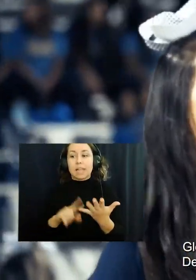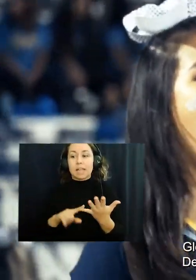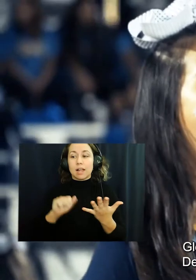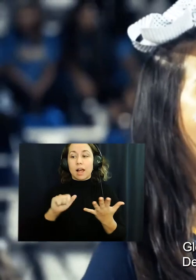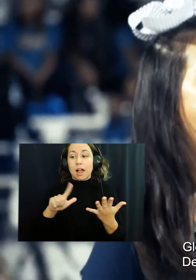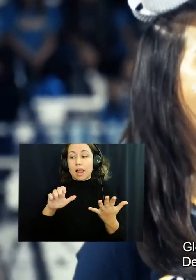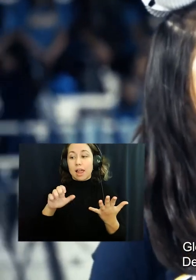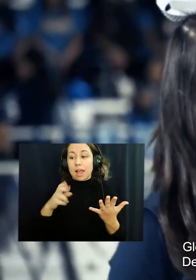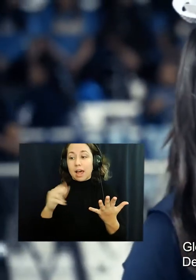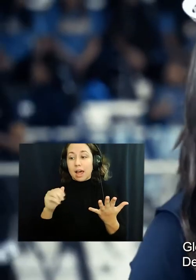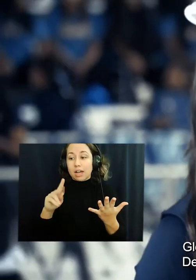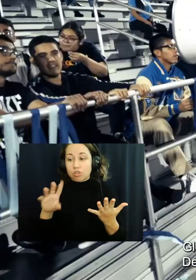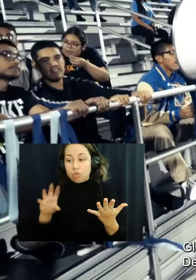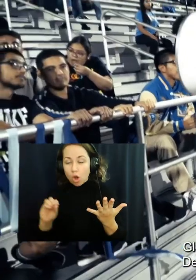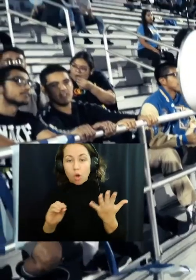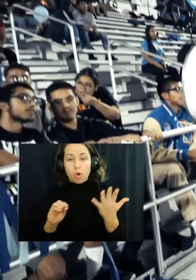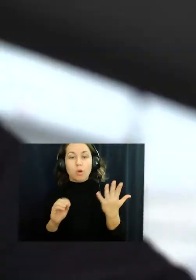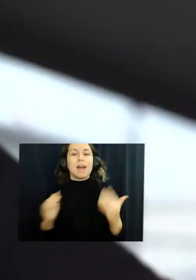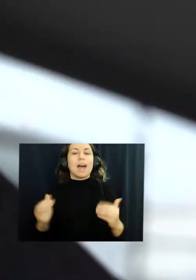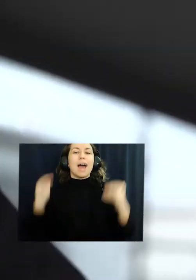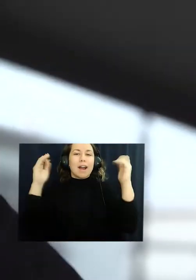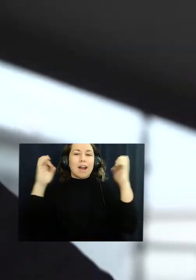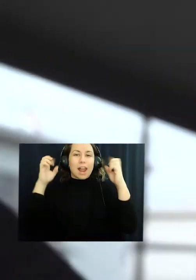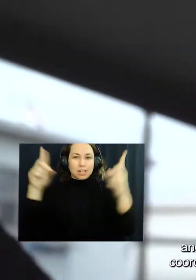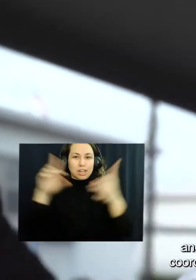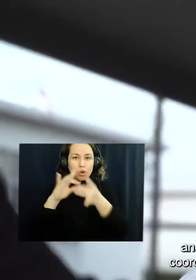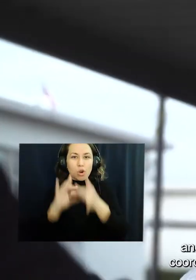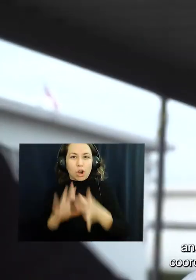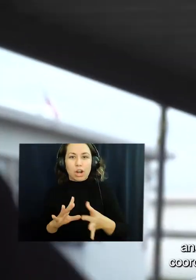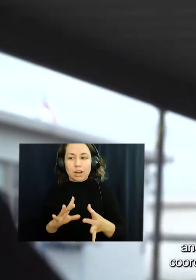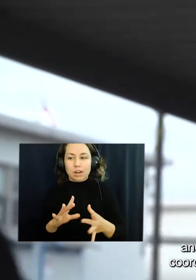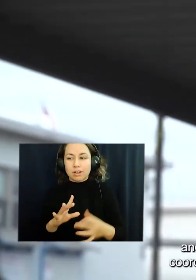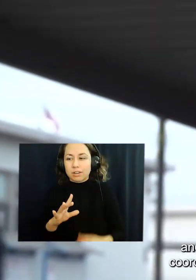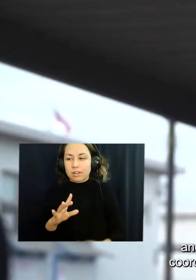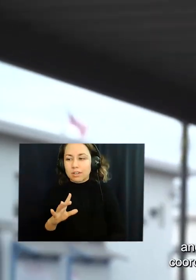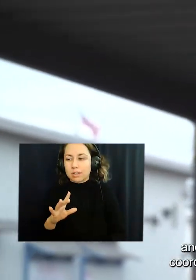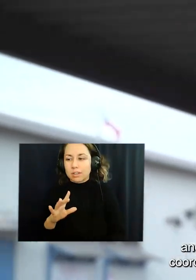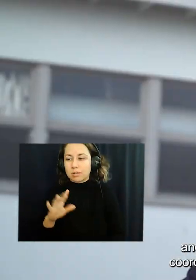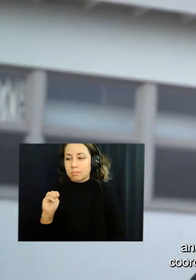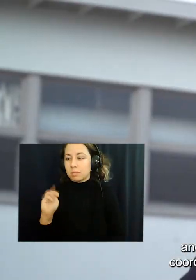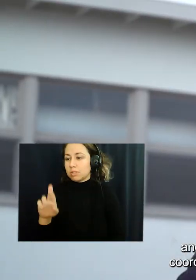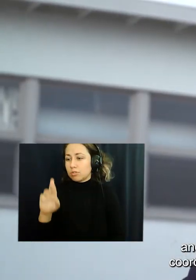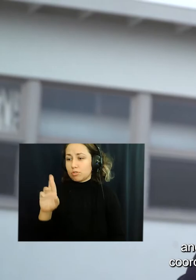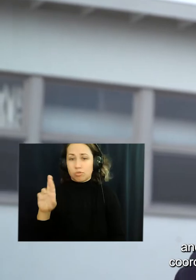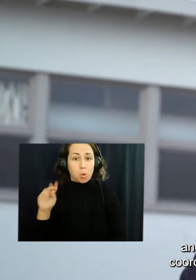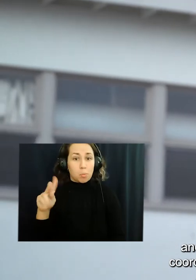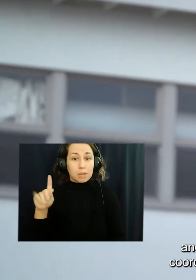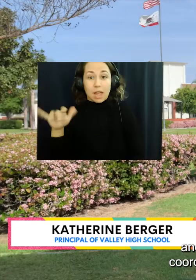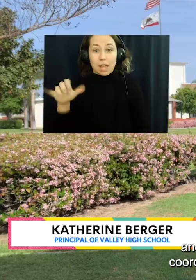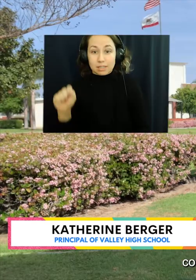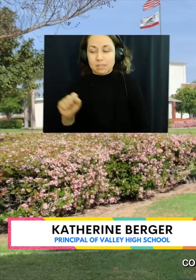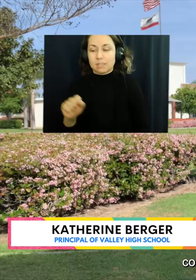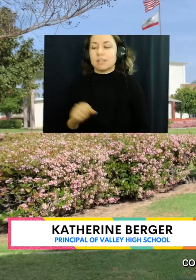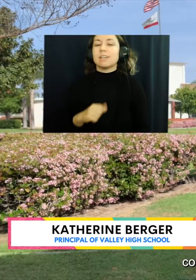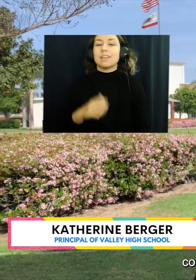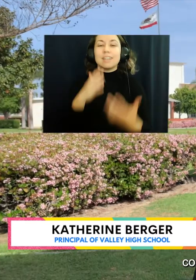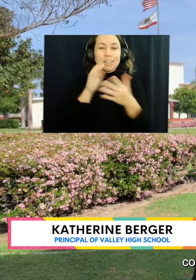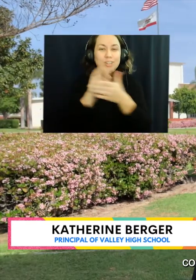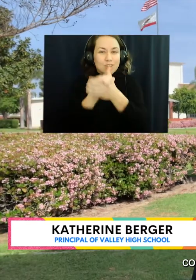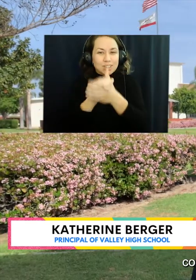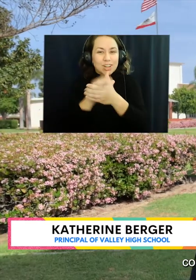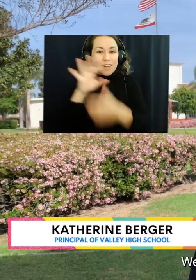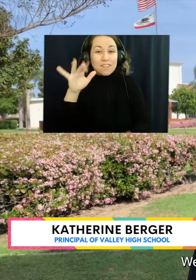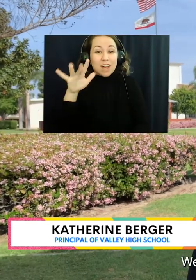Amy Delulo, Alejandro Padilla, and our higher education coordinator Miss April Gibbs. Congratulations